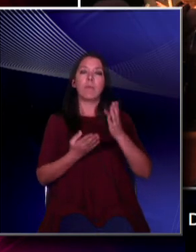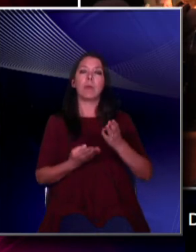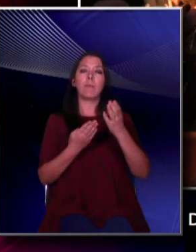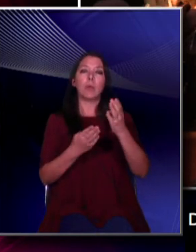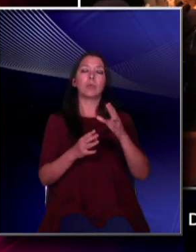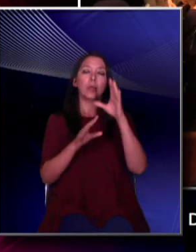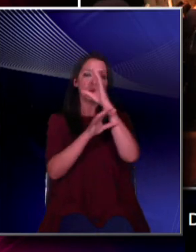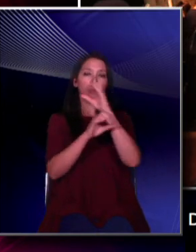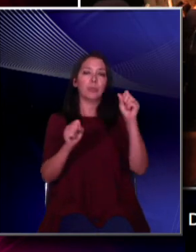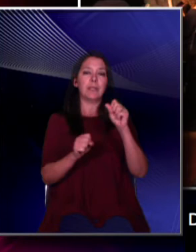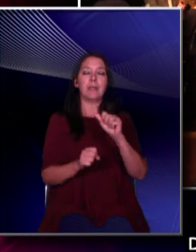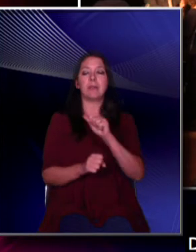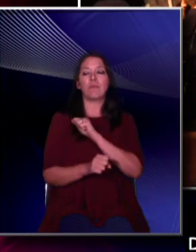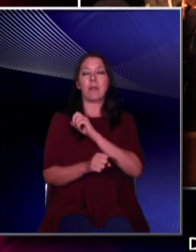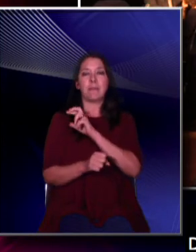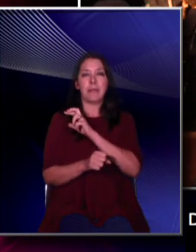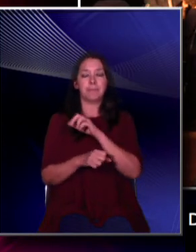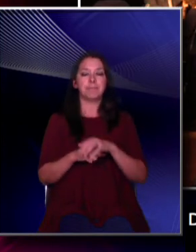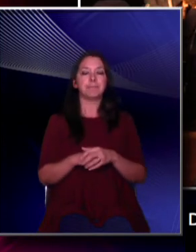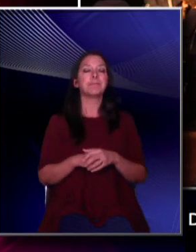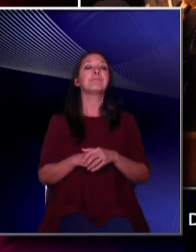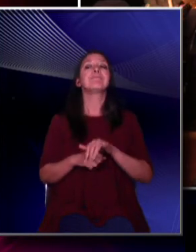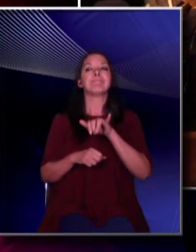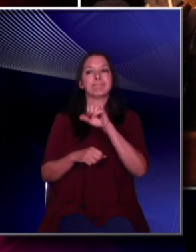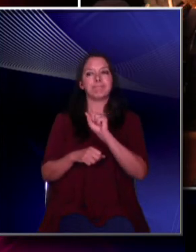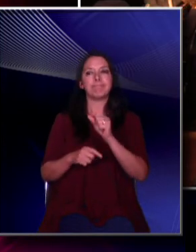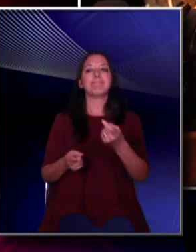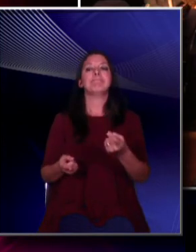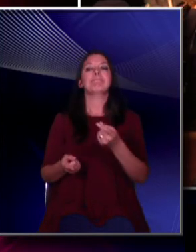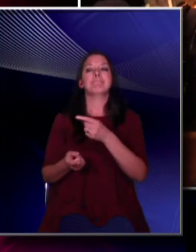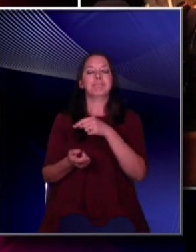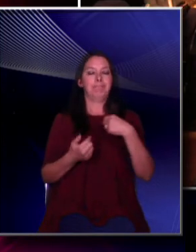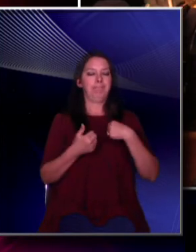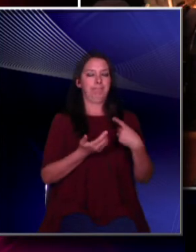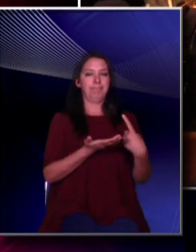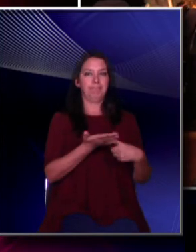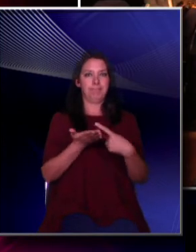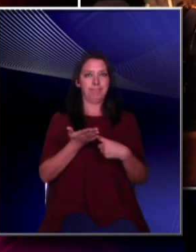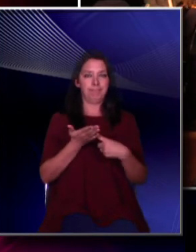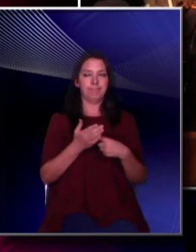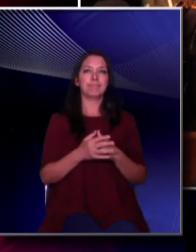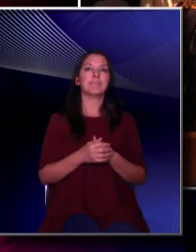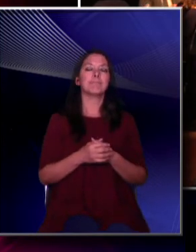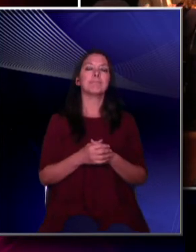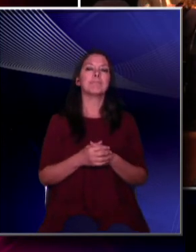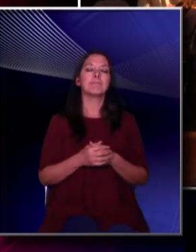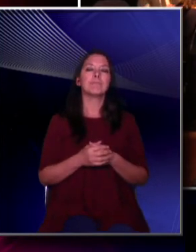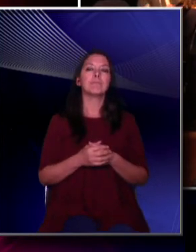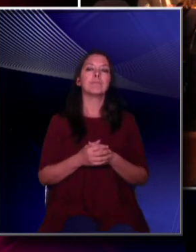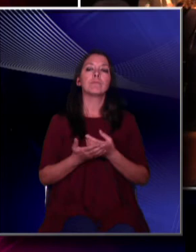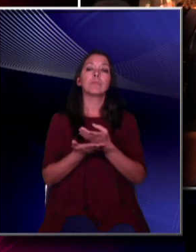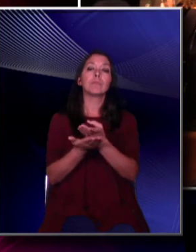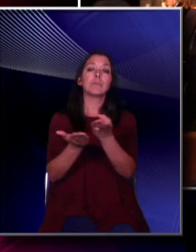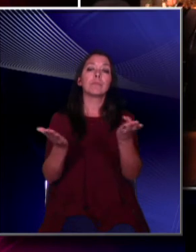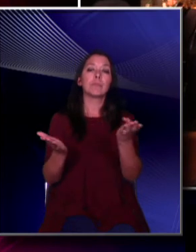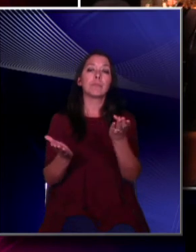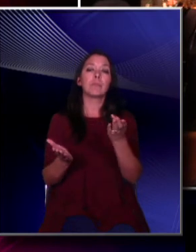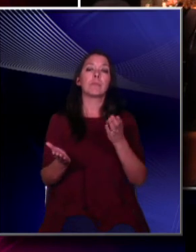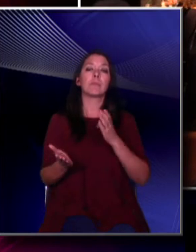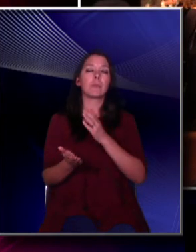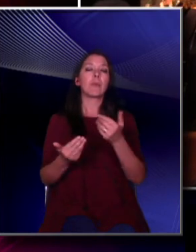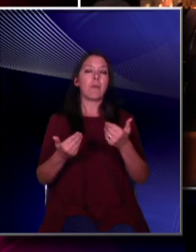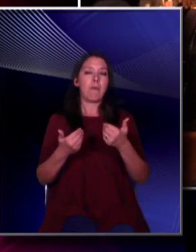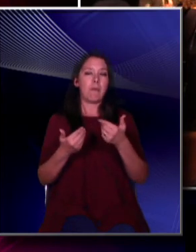Superintendent Reichman. Yes, back to me. Yes. You have a